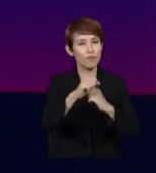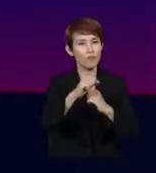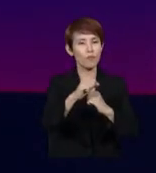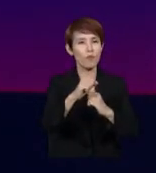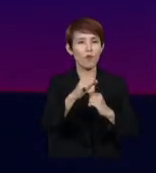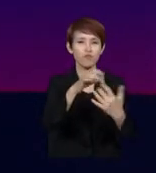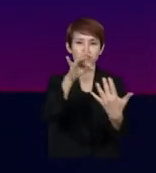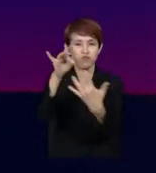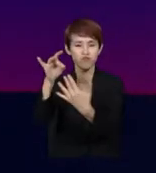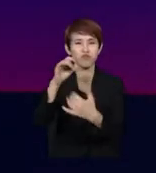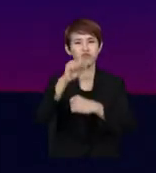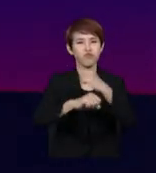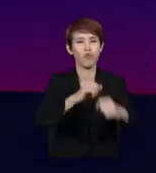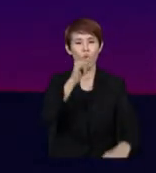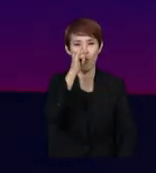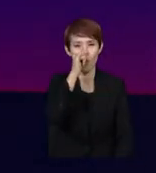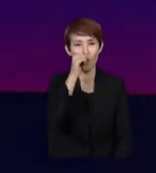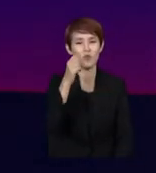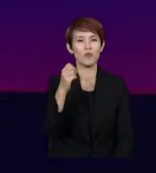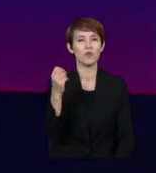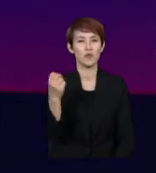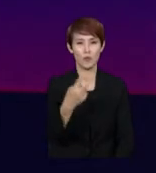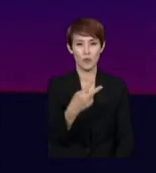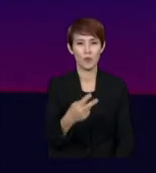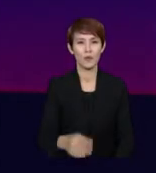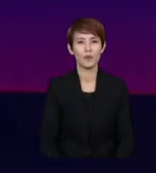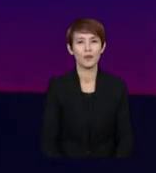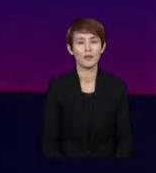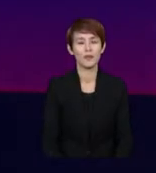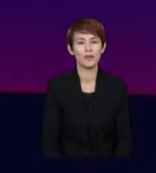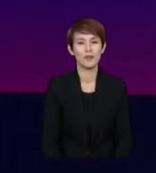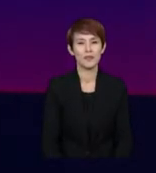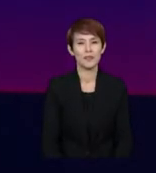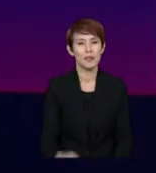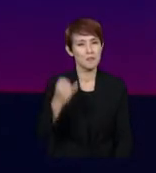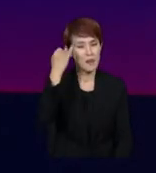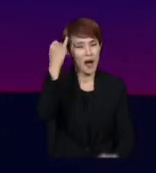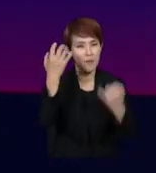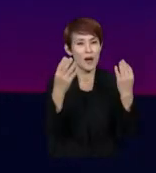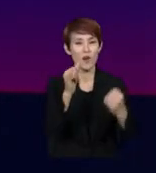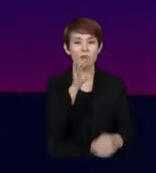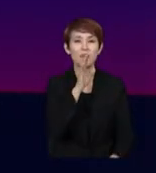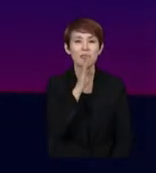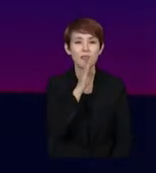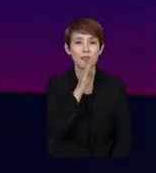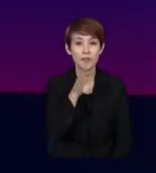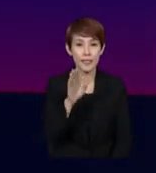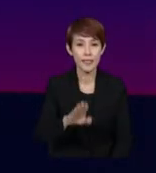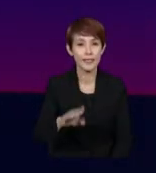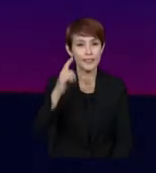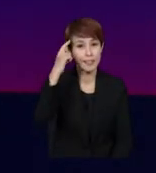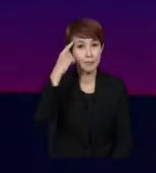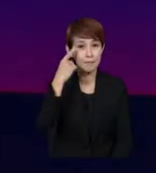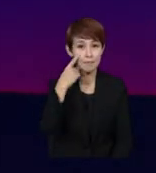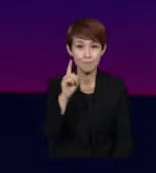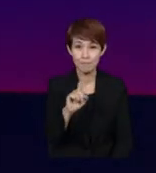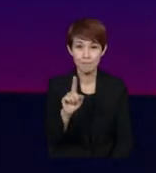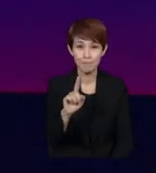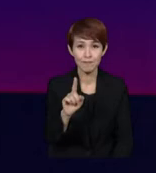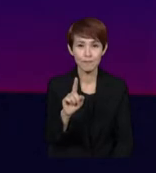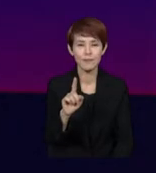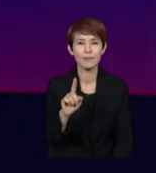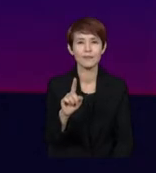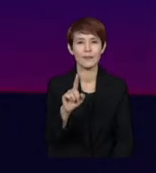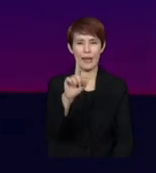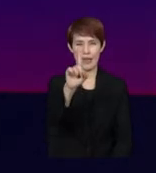Oregon model. But we got to bear in mind two things. These individual interventions are not going to fix things